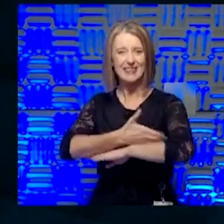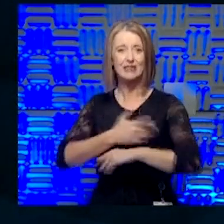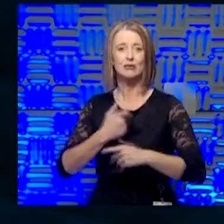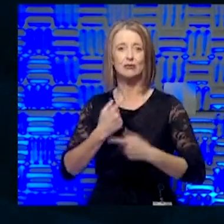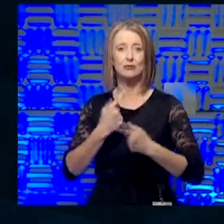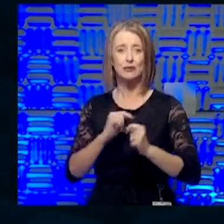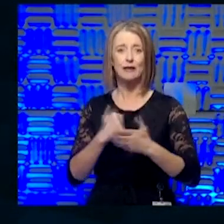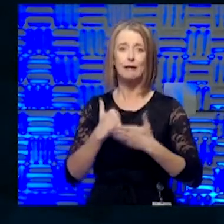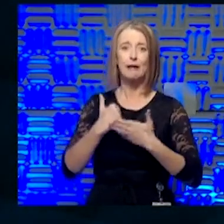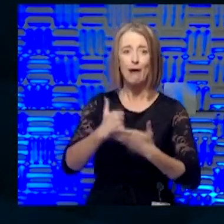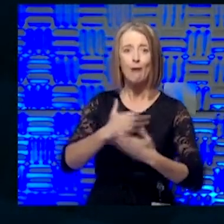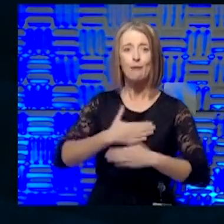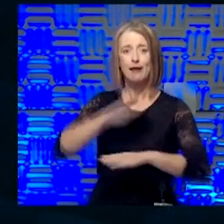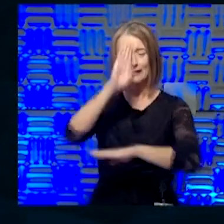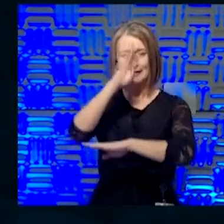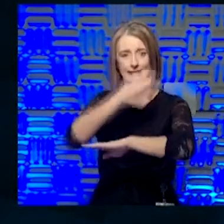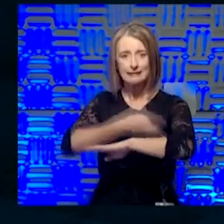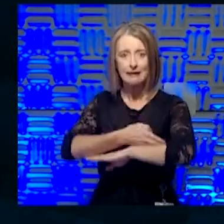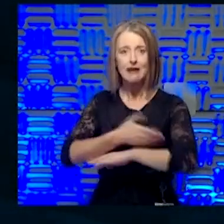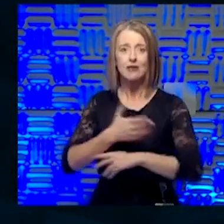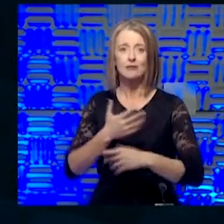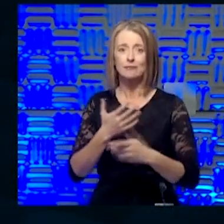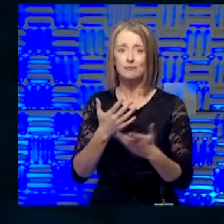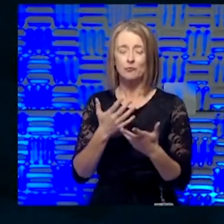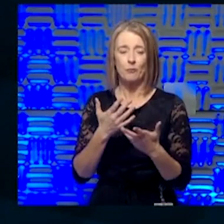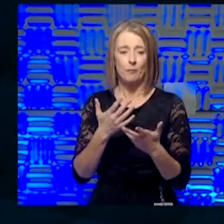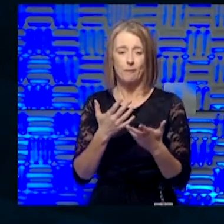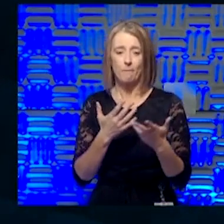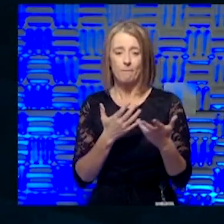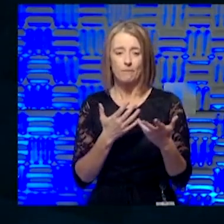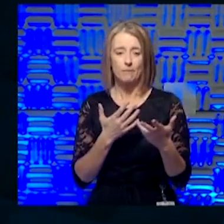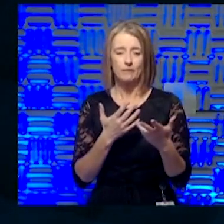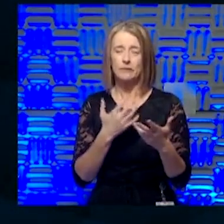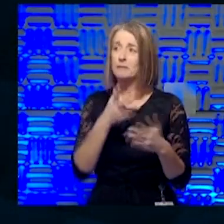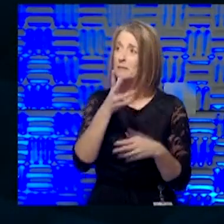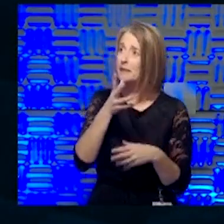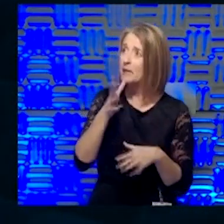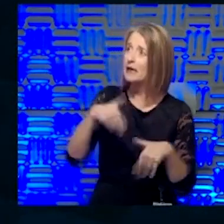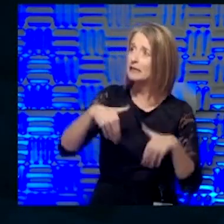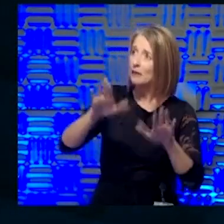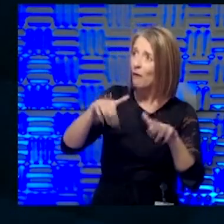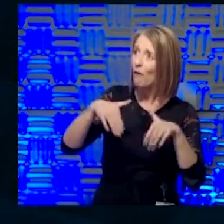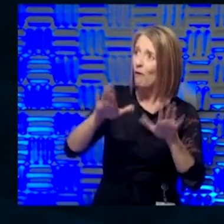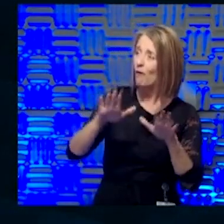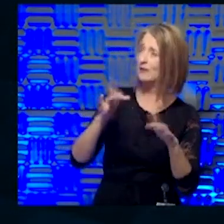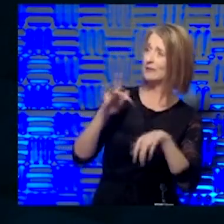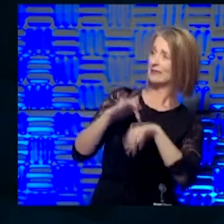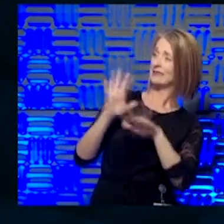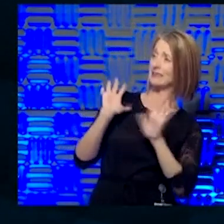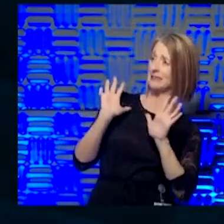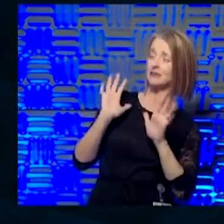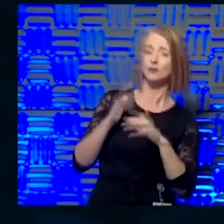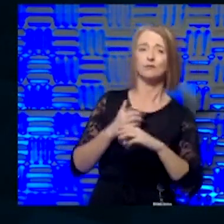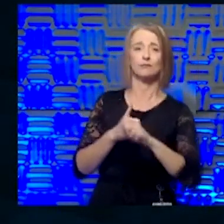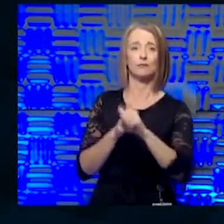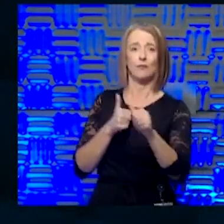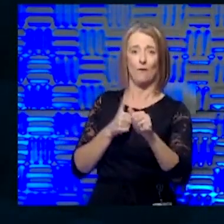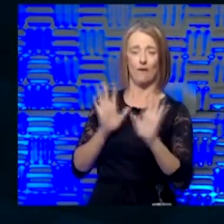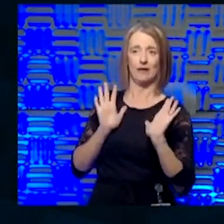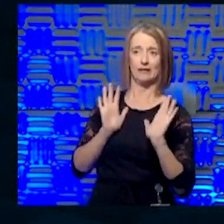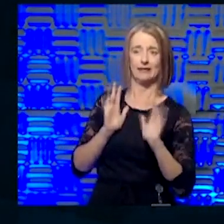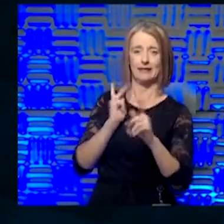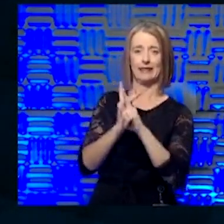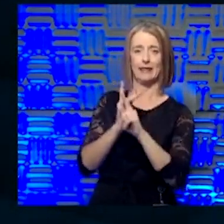help Anthony, and Anthony was trying to tell Mama, please get away. You know, he was trying to keep